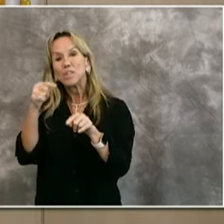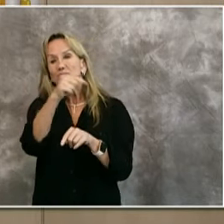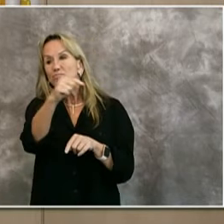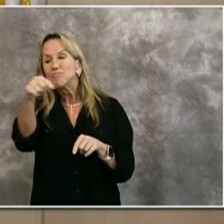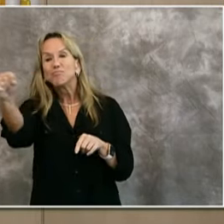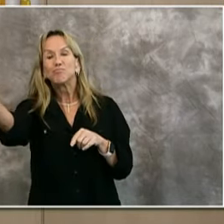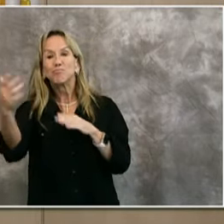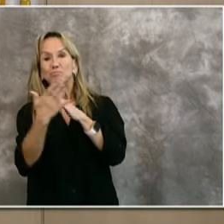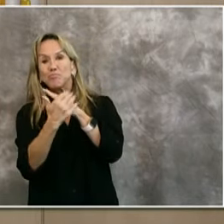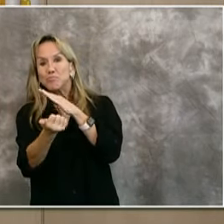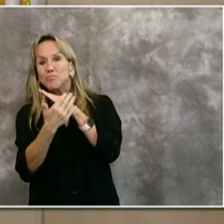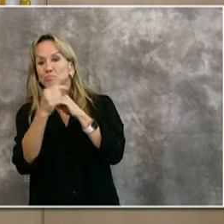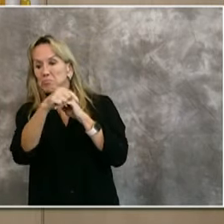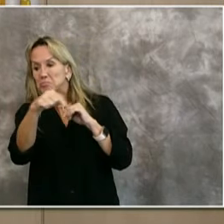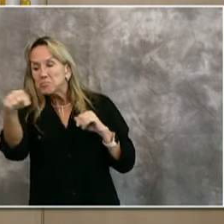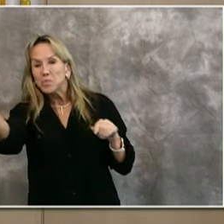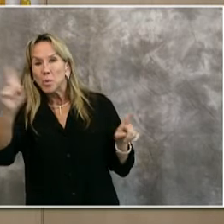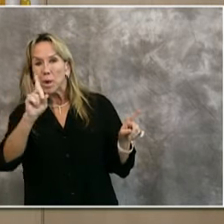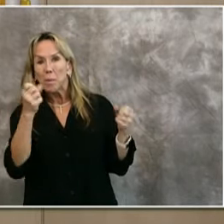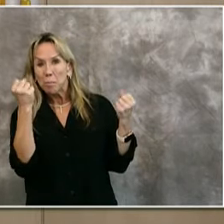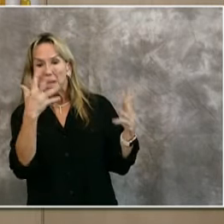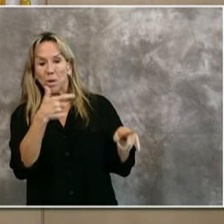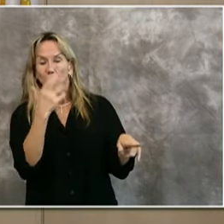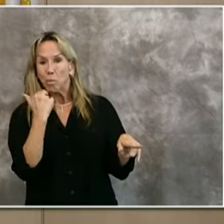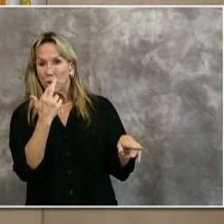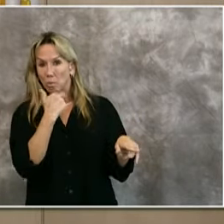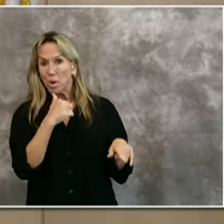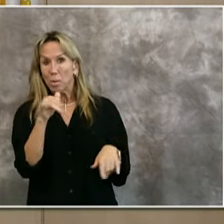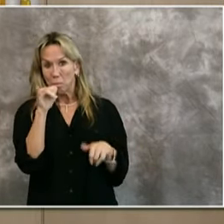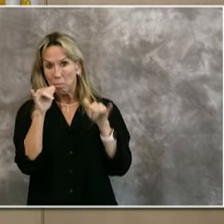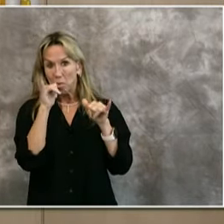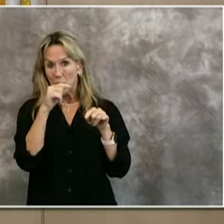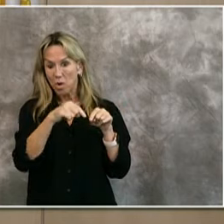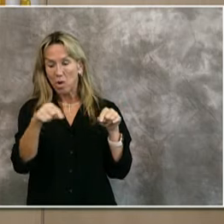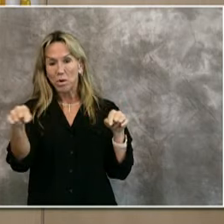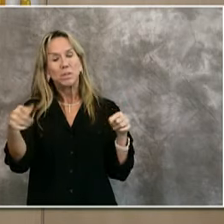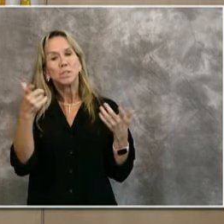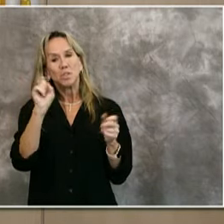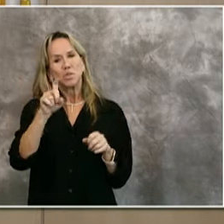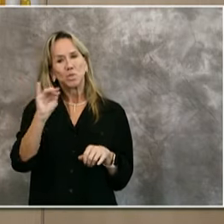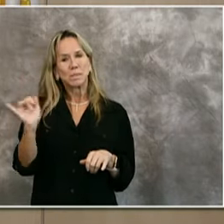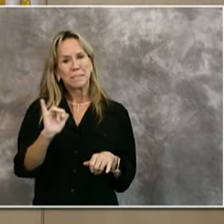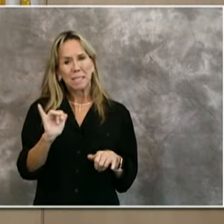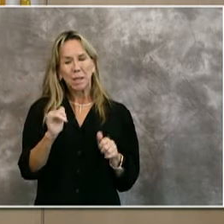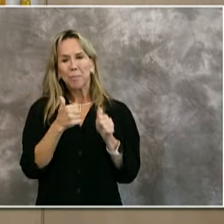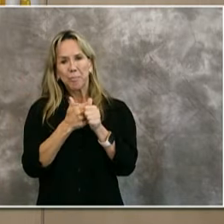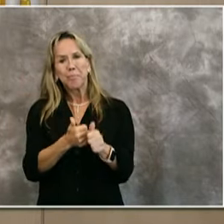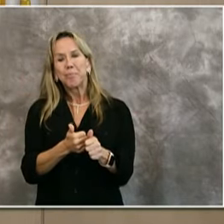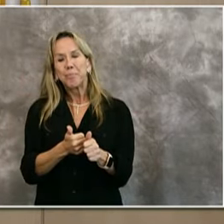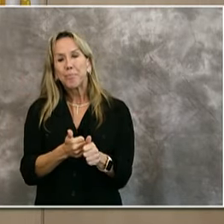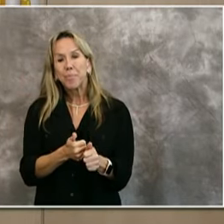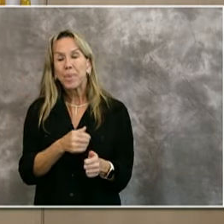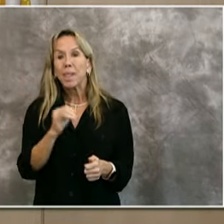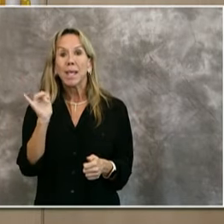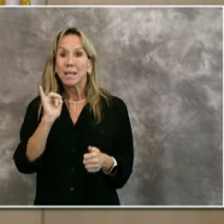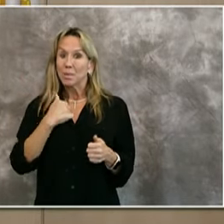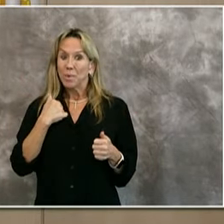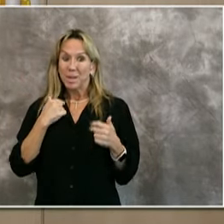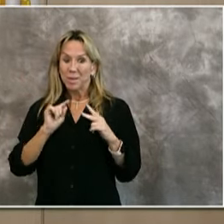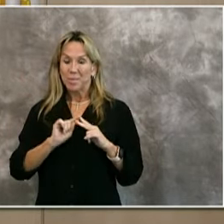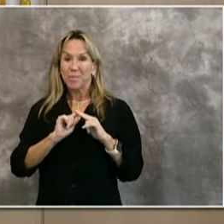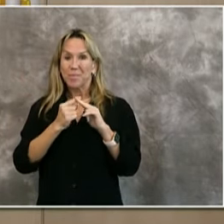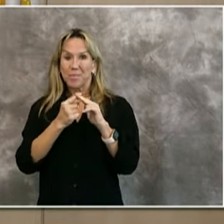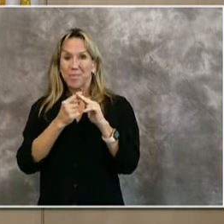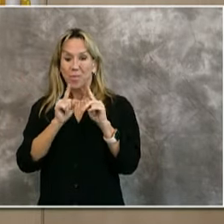jurisdictions where restaurants and bars are located should be doing that. And as stated at the very onset of